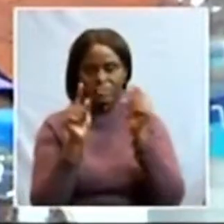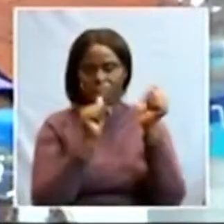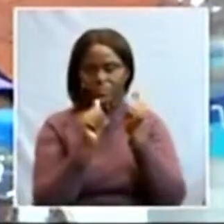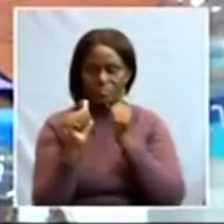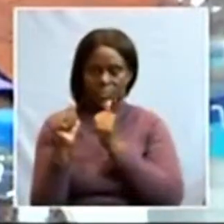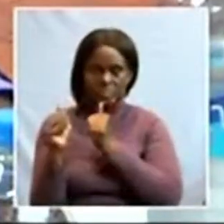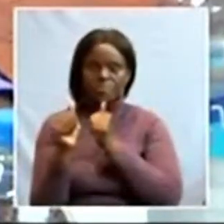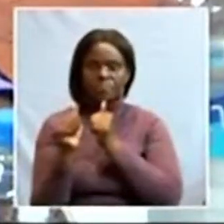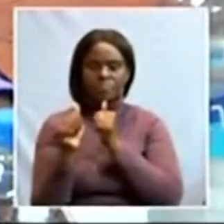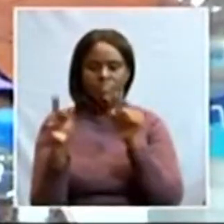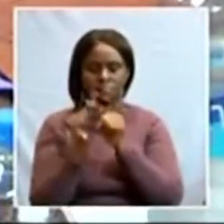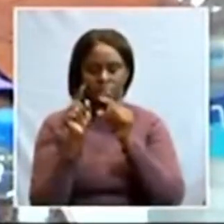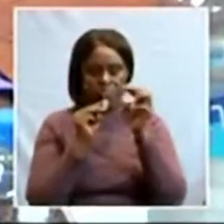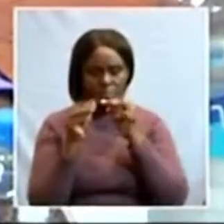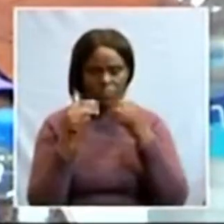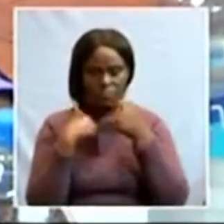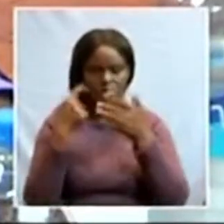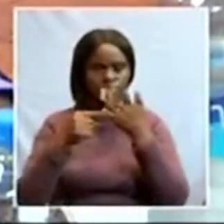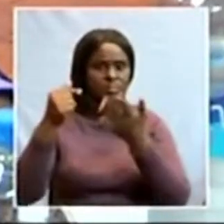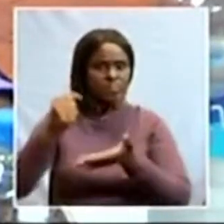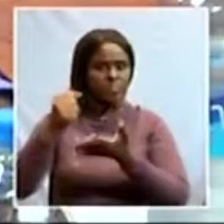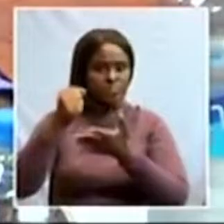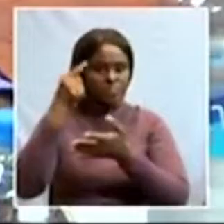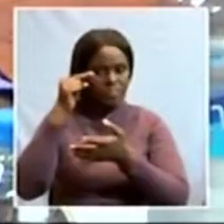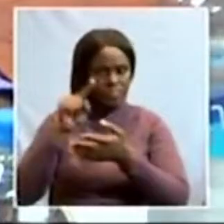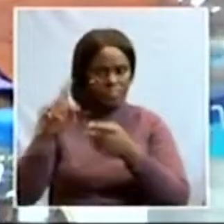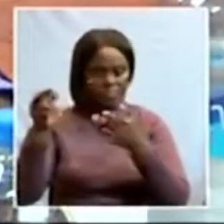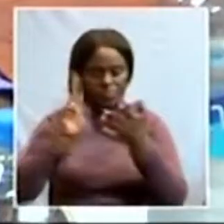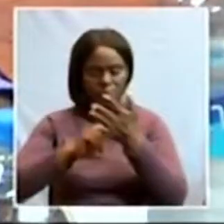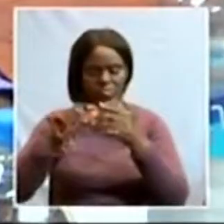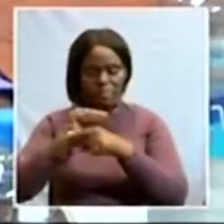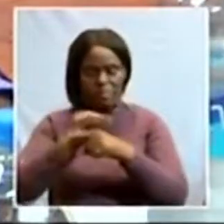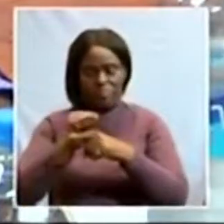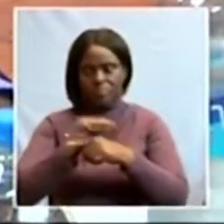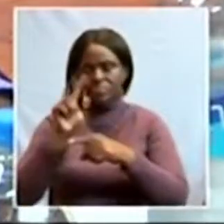taken: management has budgeted for the orientation of